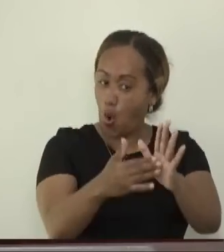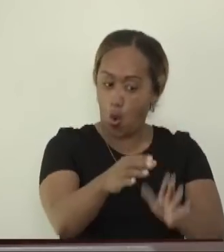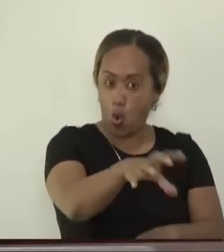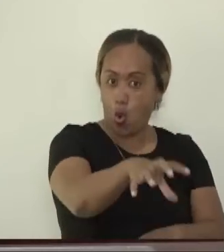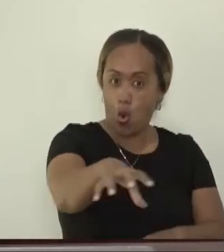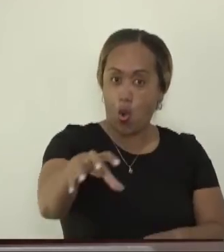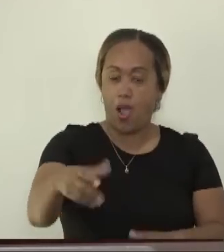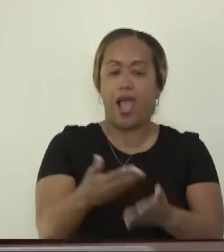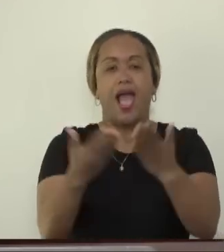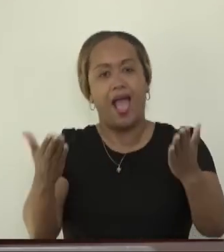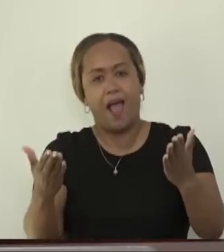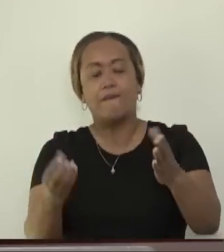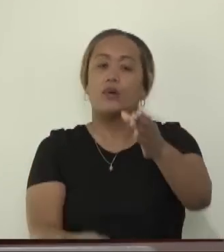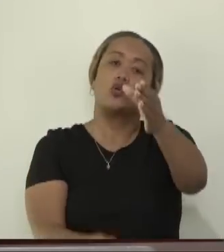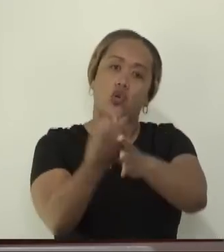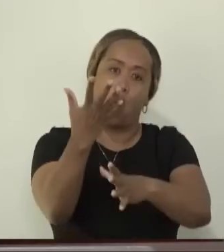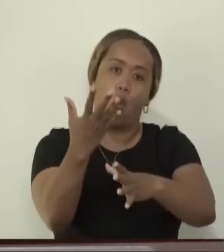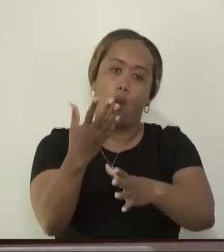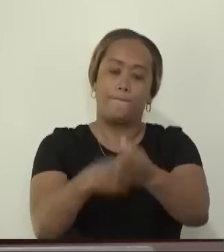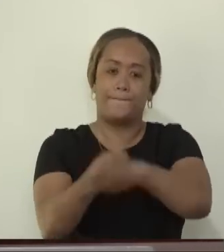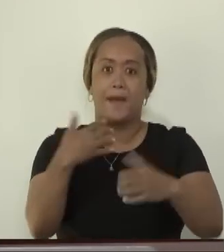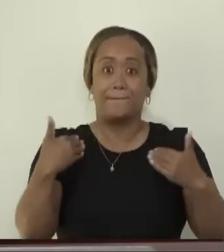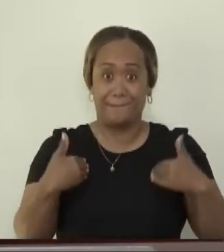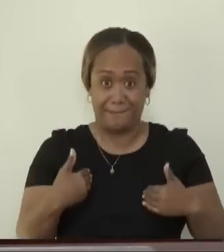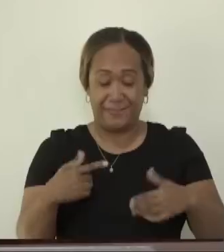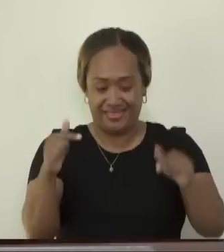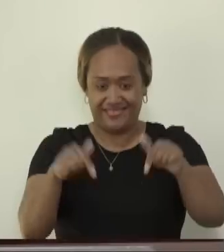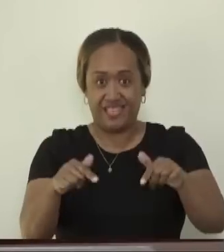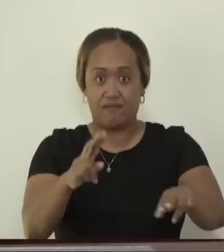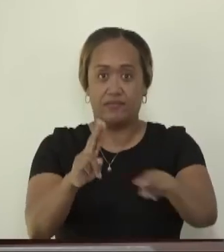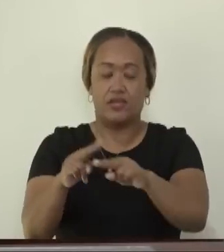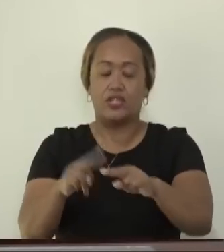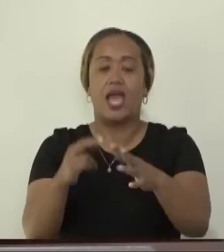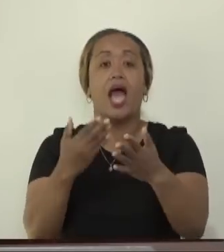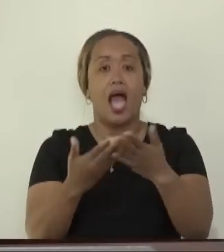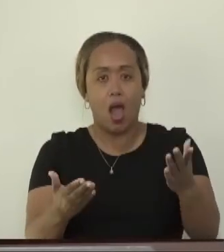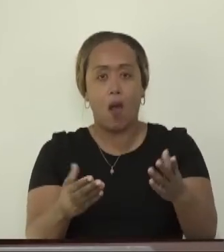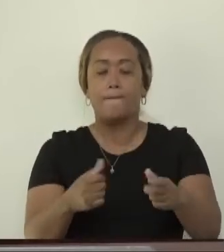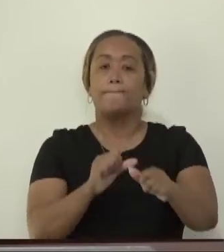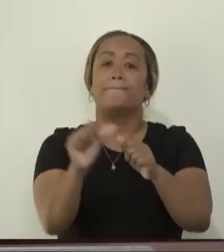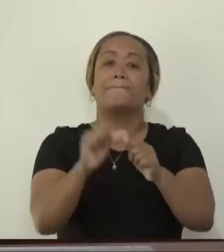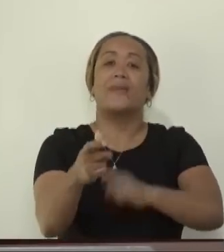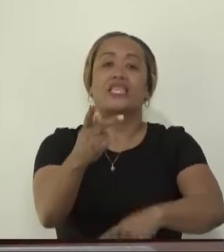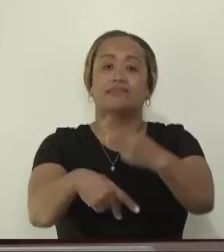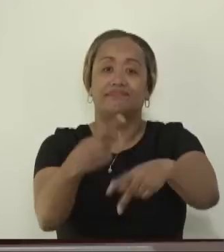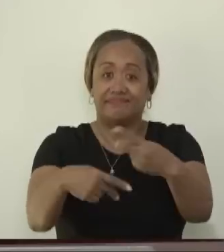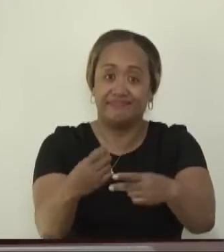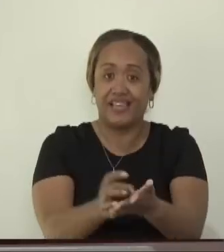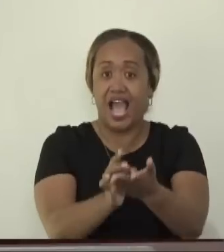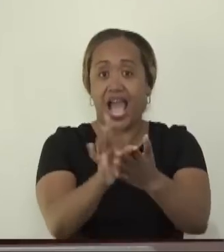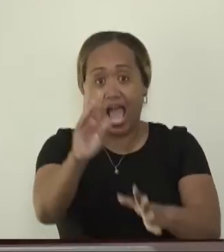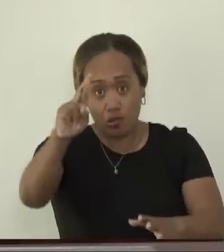Fiji can prosper and grow. Our priorities must change to achieve better productive outcomes with